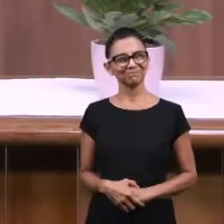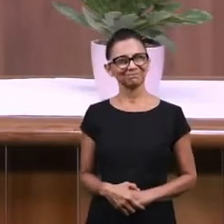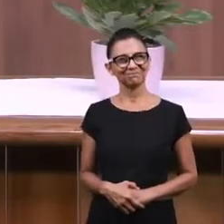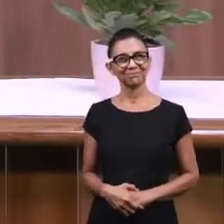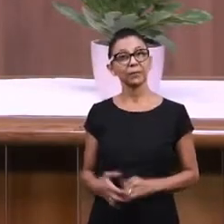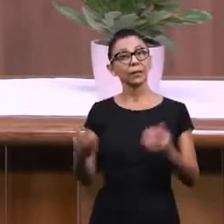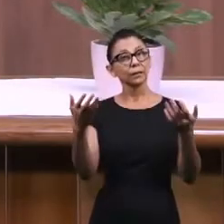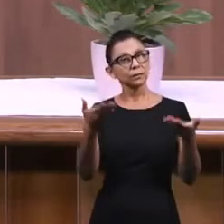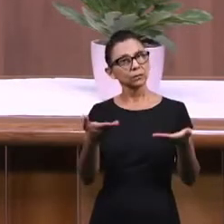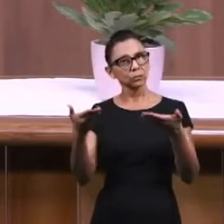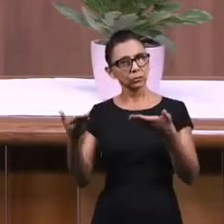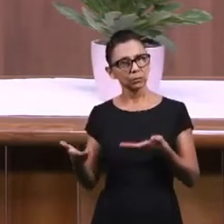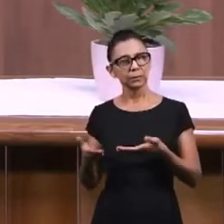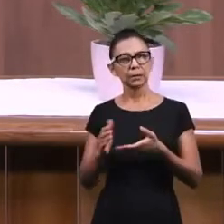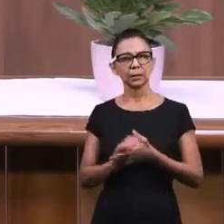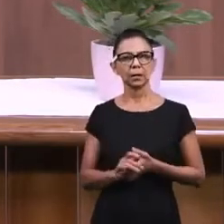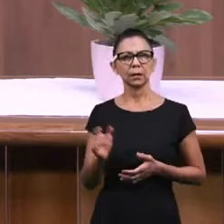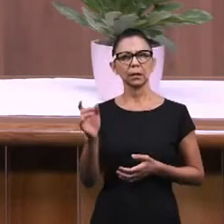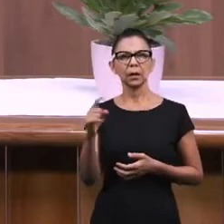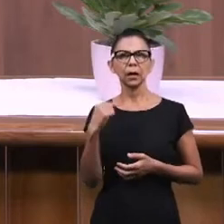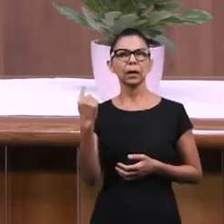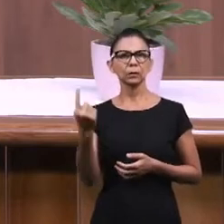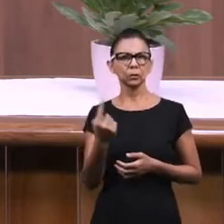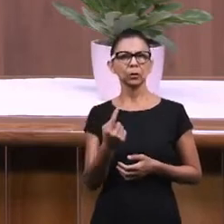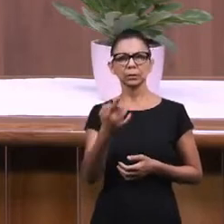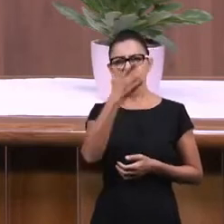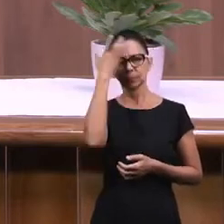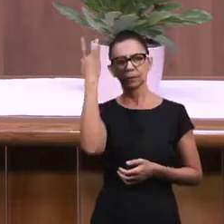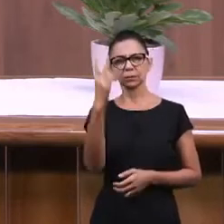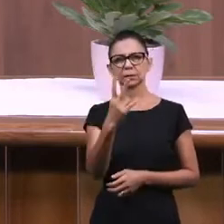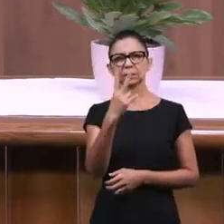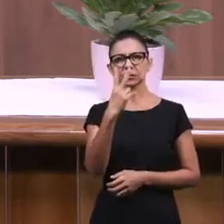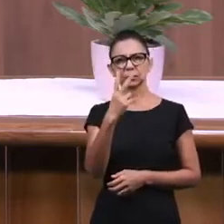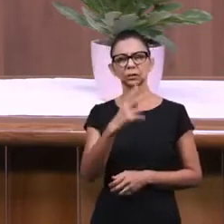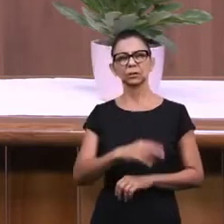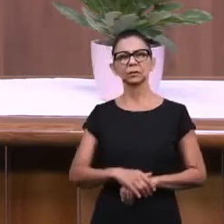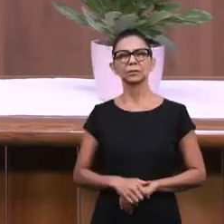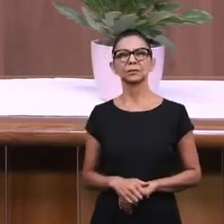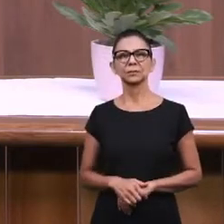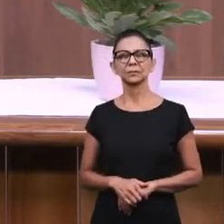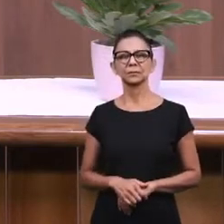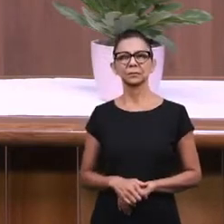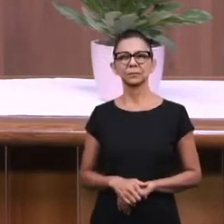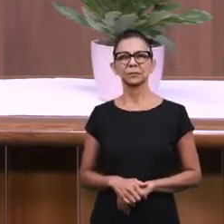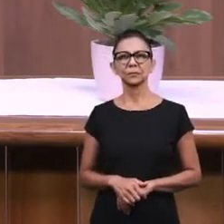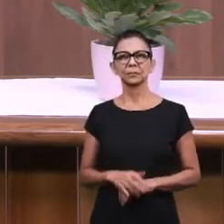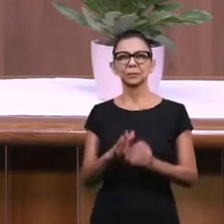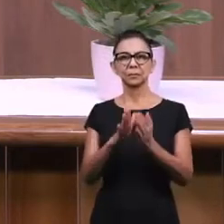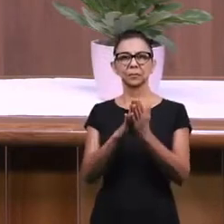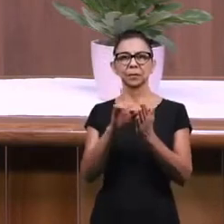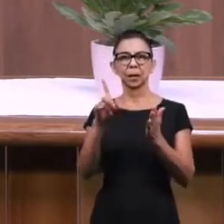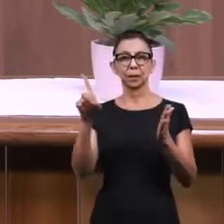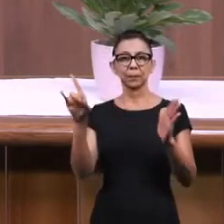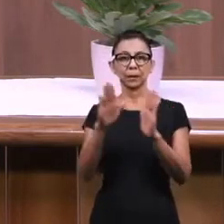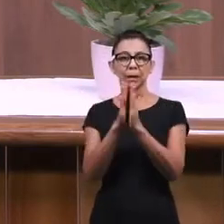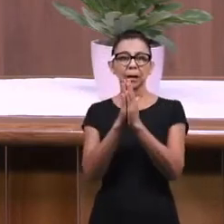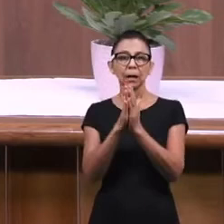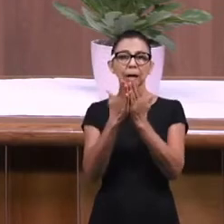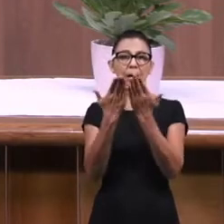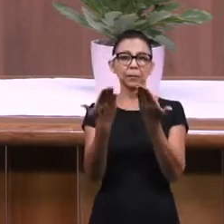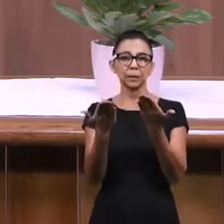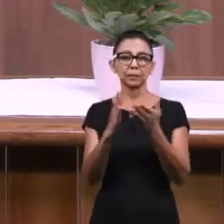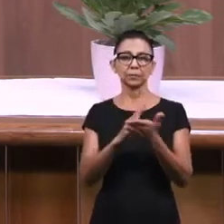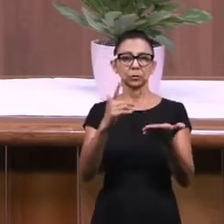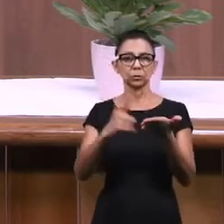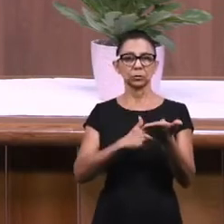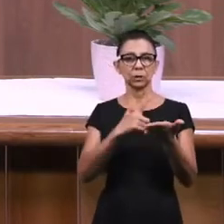I would like to invite you and everybody who is watching with us to open their Bibles in the book